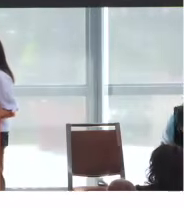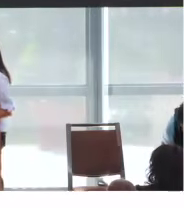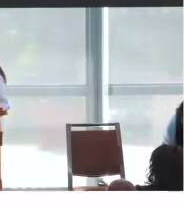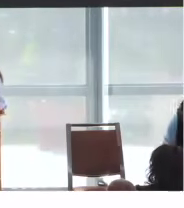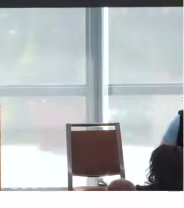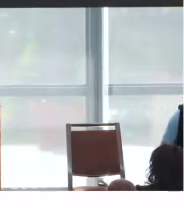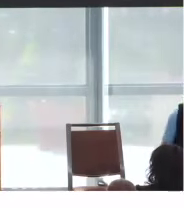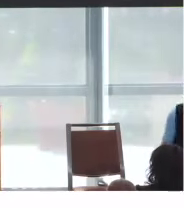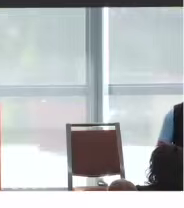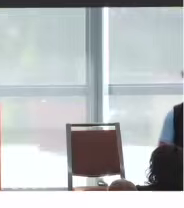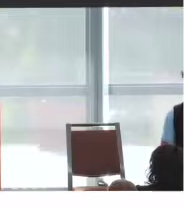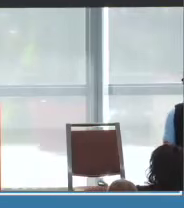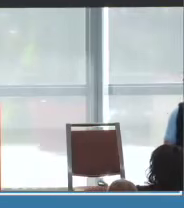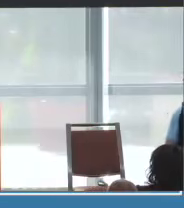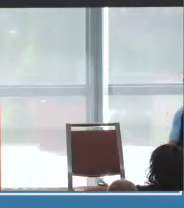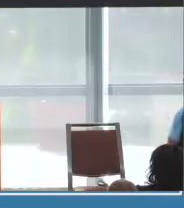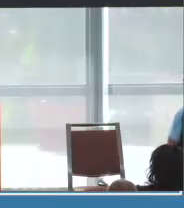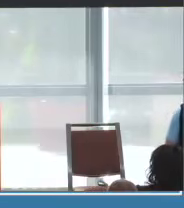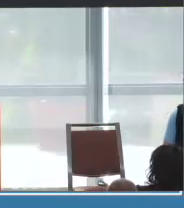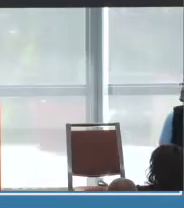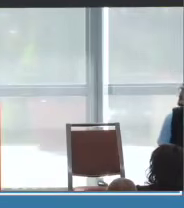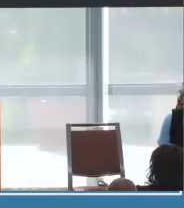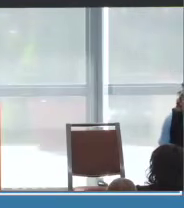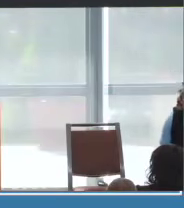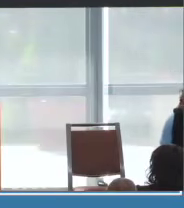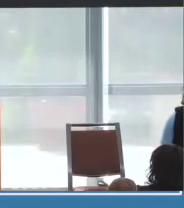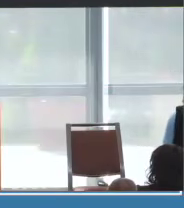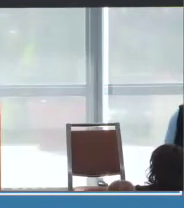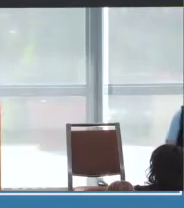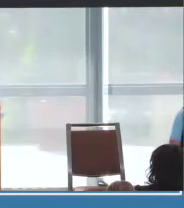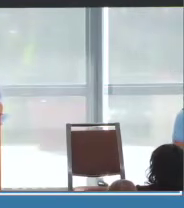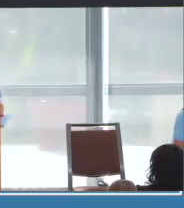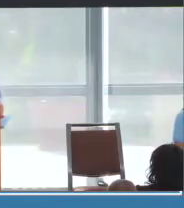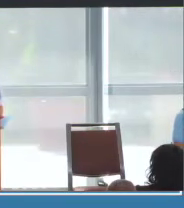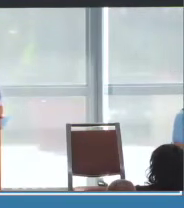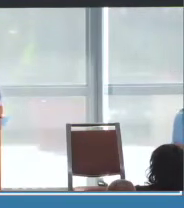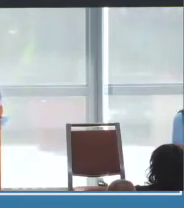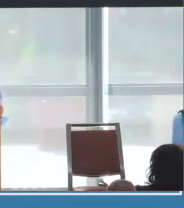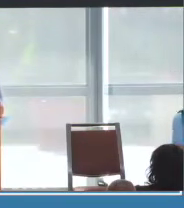Okay. So should I Yep. You good? take the, Mhm.